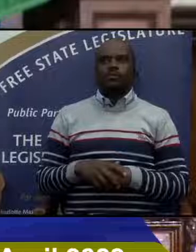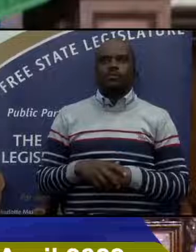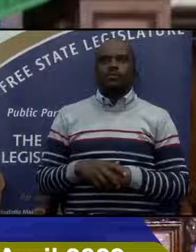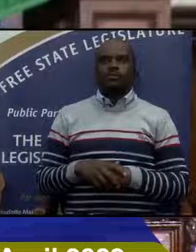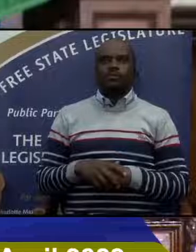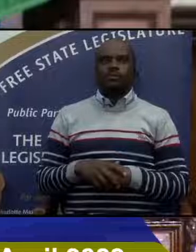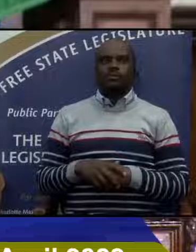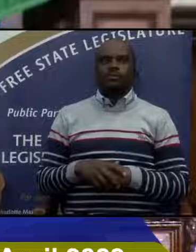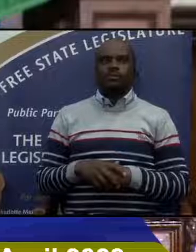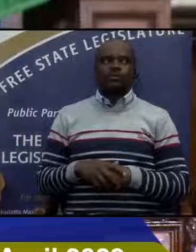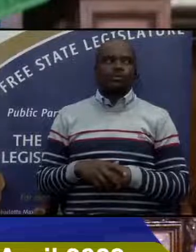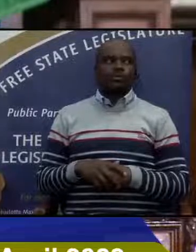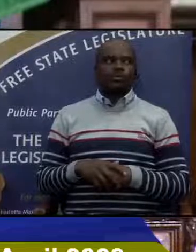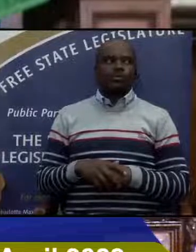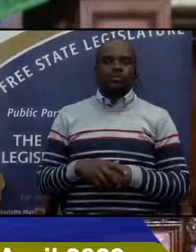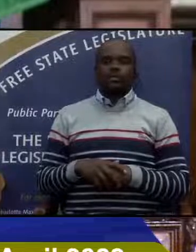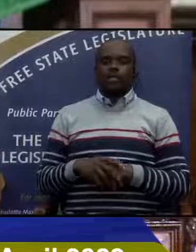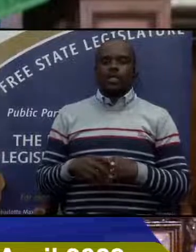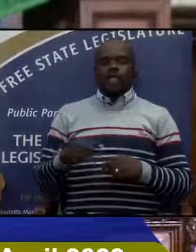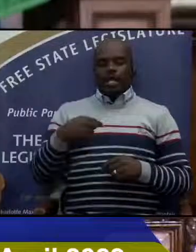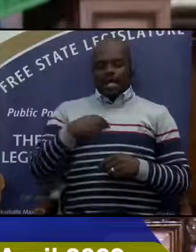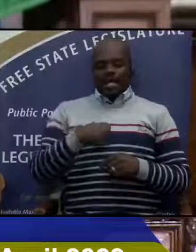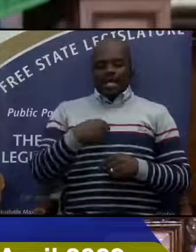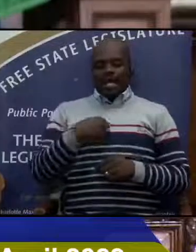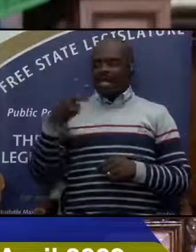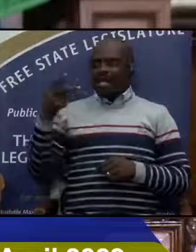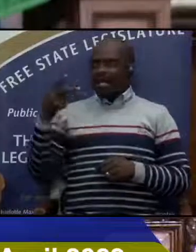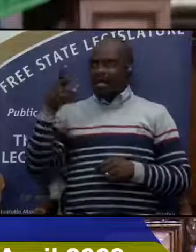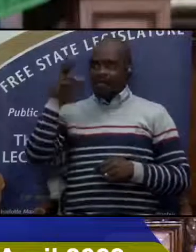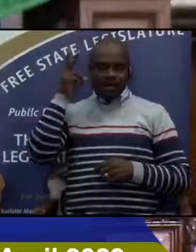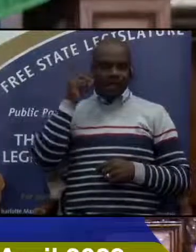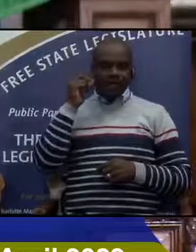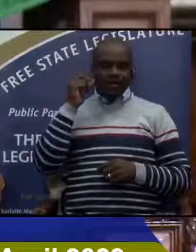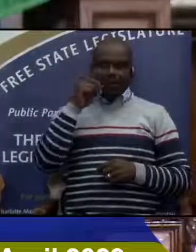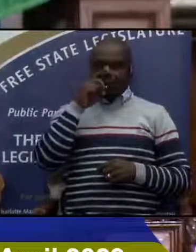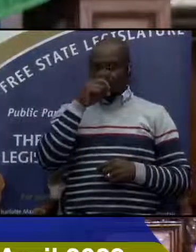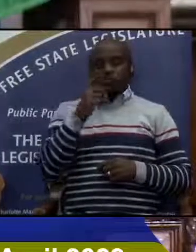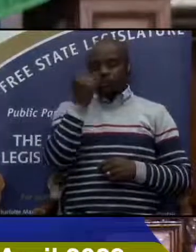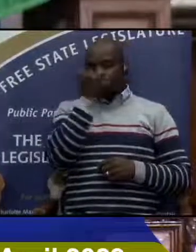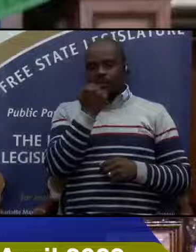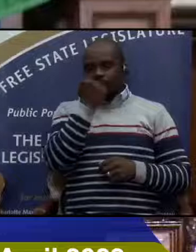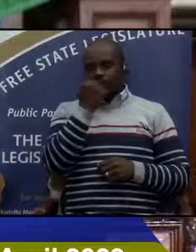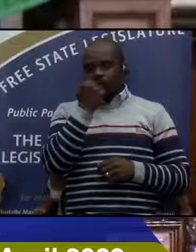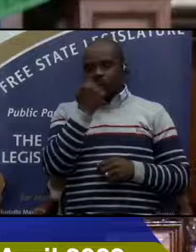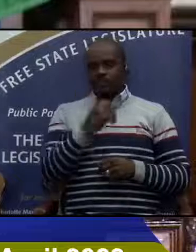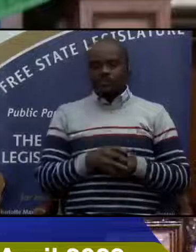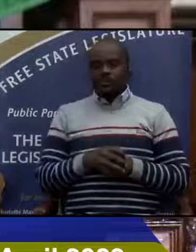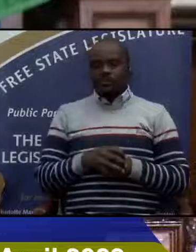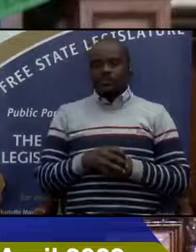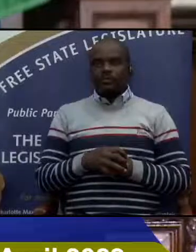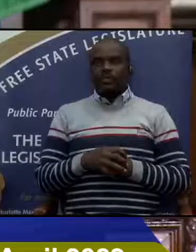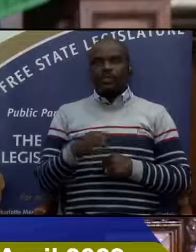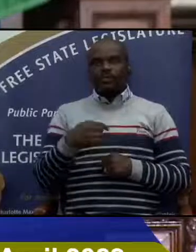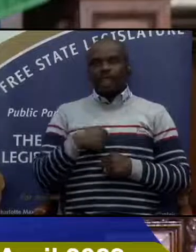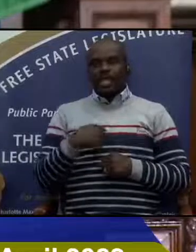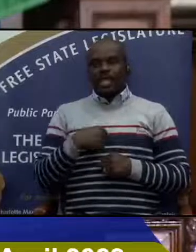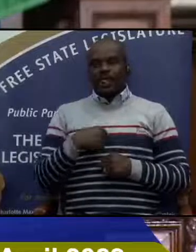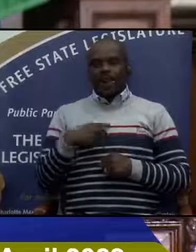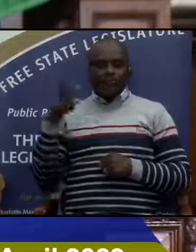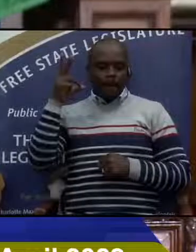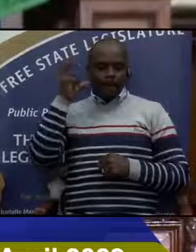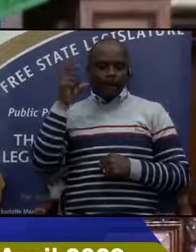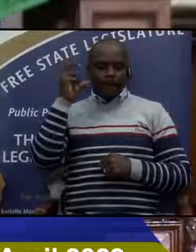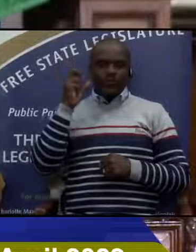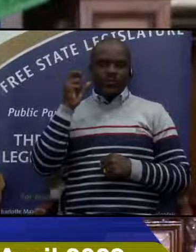I did not hear the part where, sorry, Honorable Johnson, I did not hear the part where he was referring to members